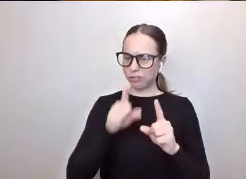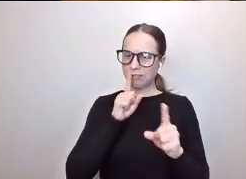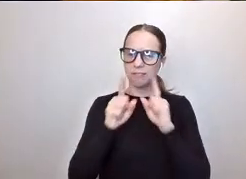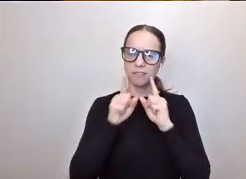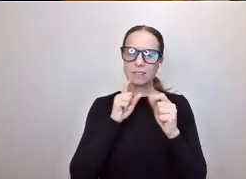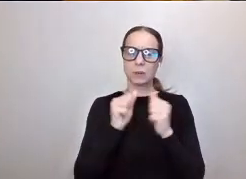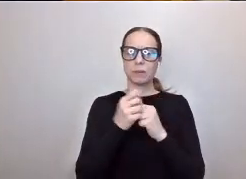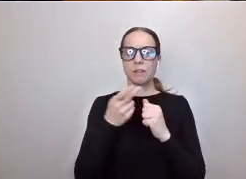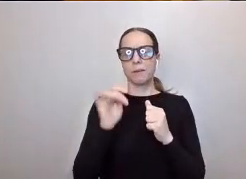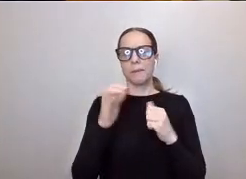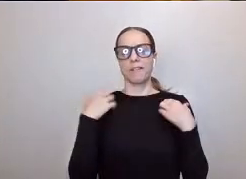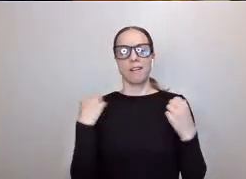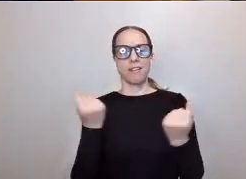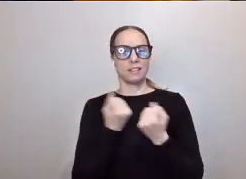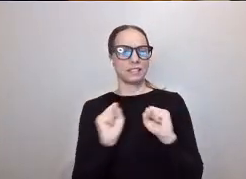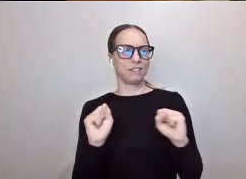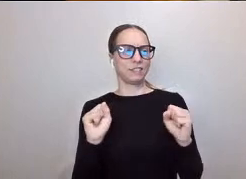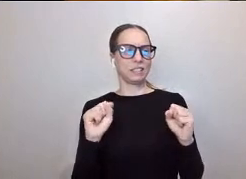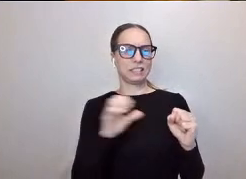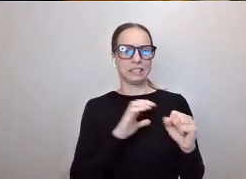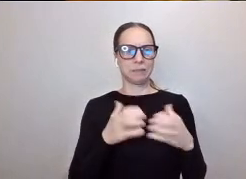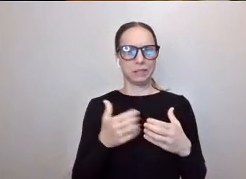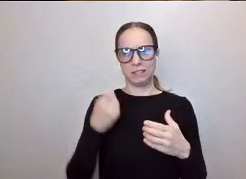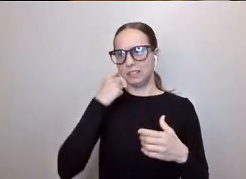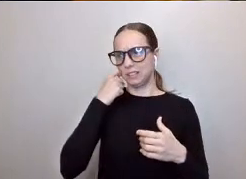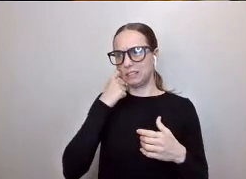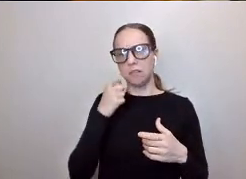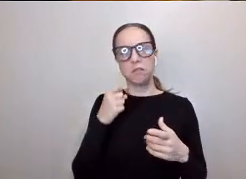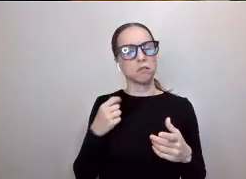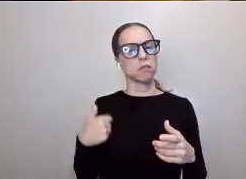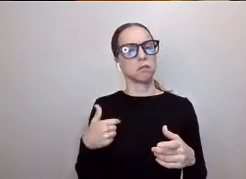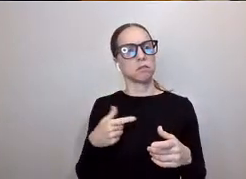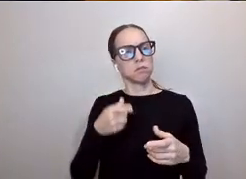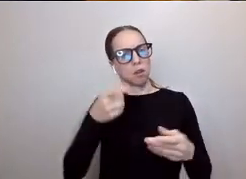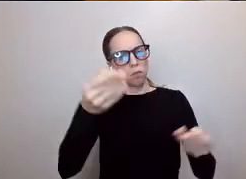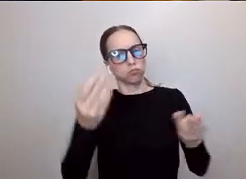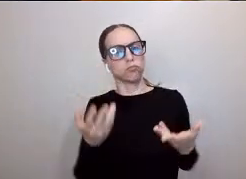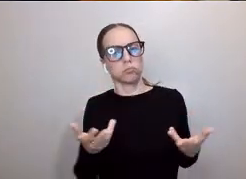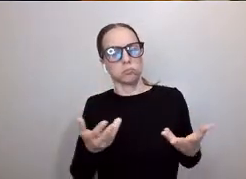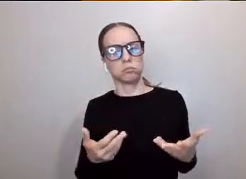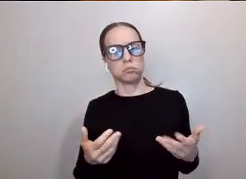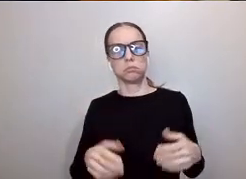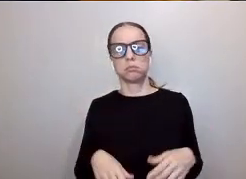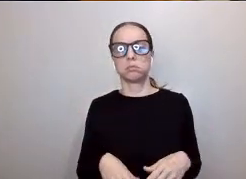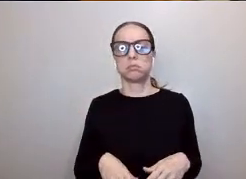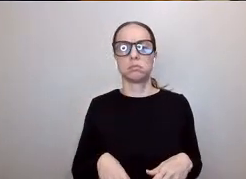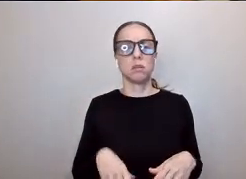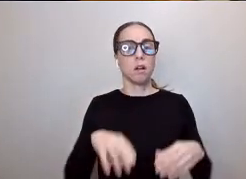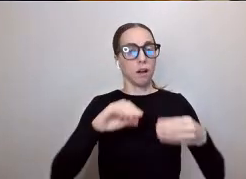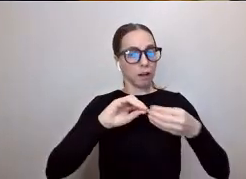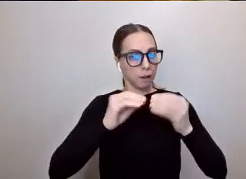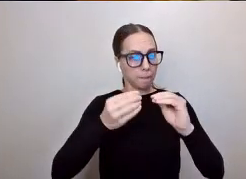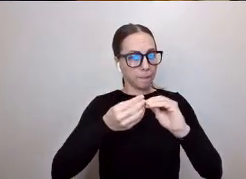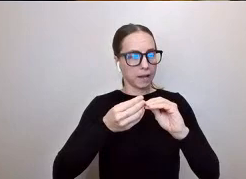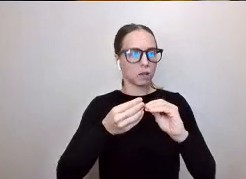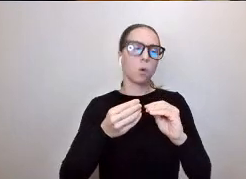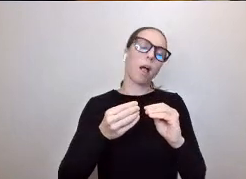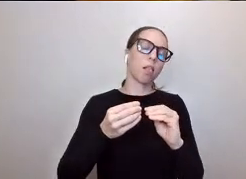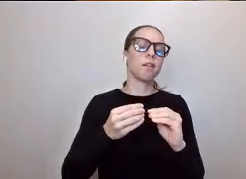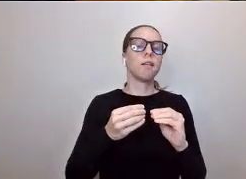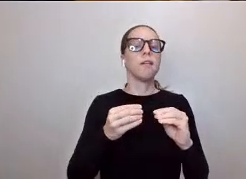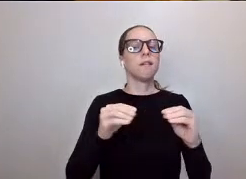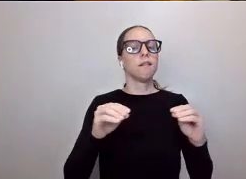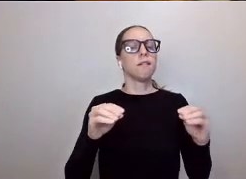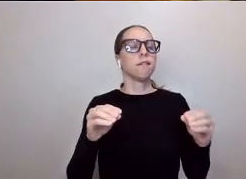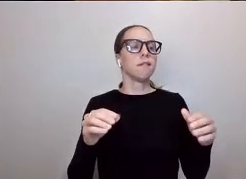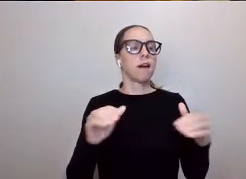recently, we were essentially told that the capacity to train, because we can typically have about 38 officers in a